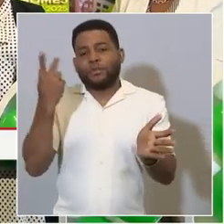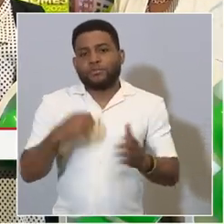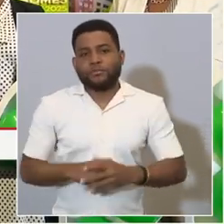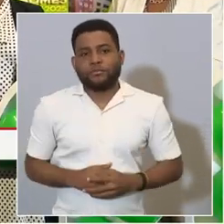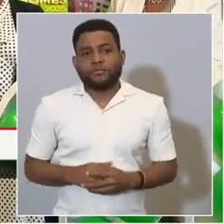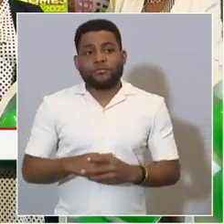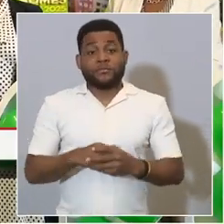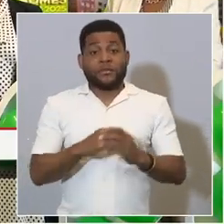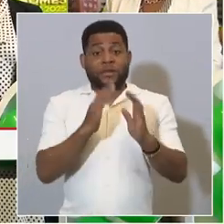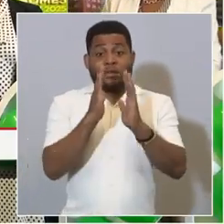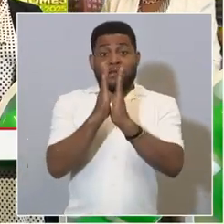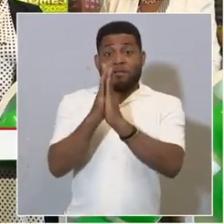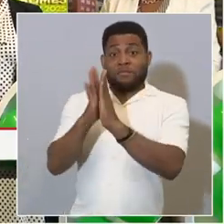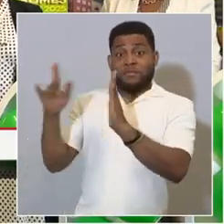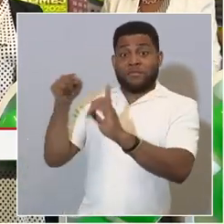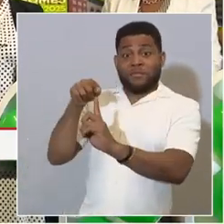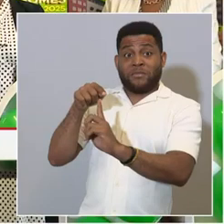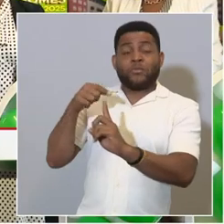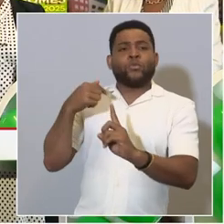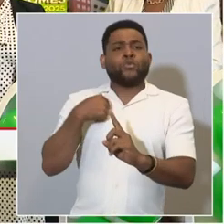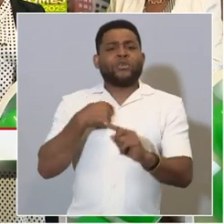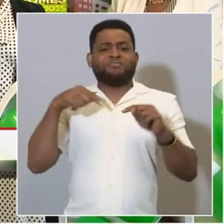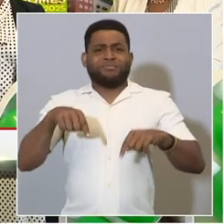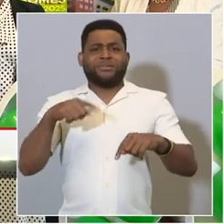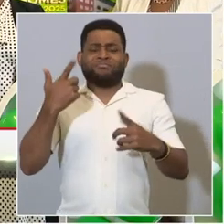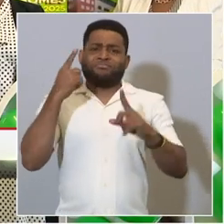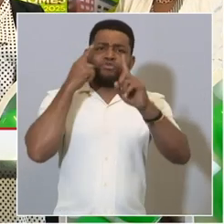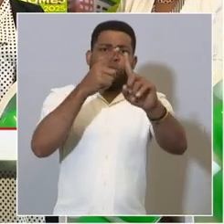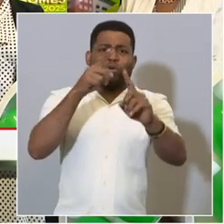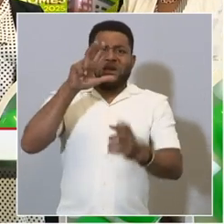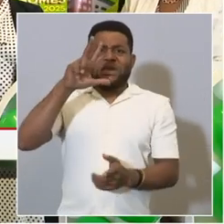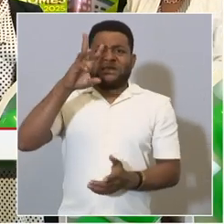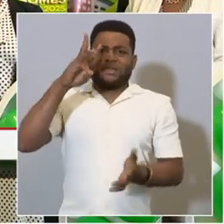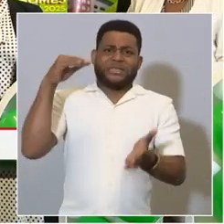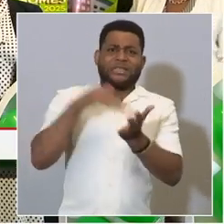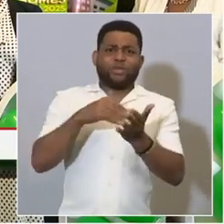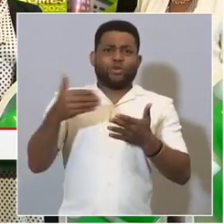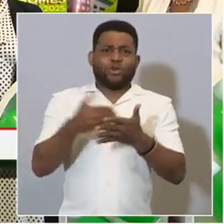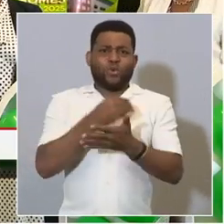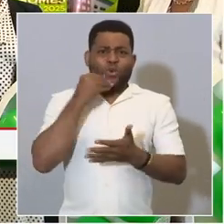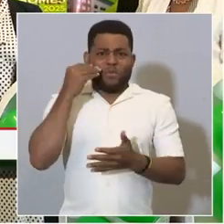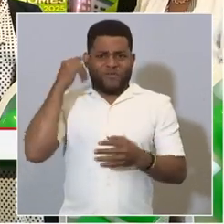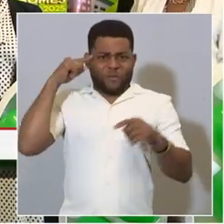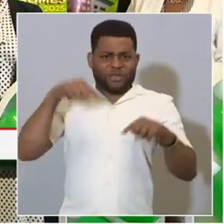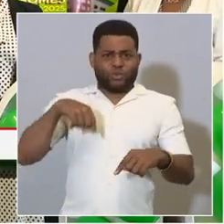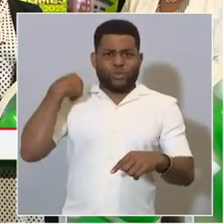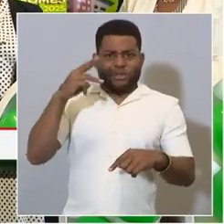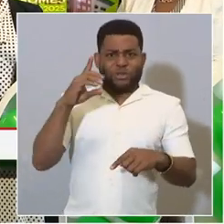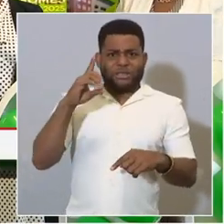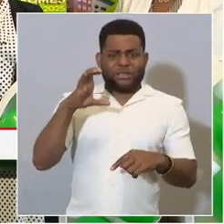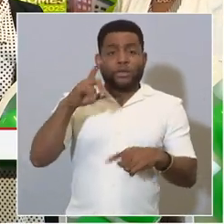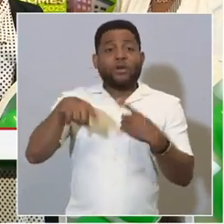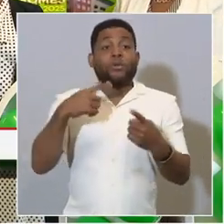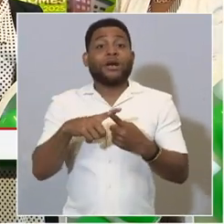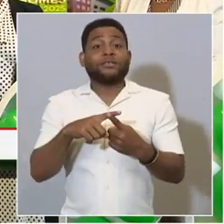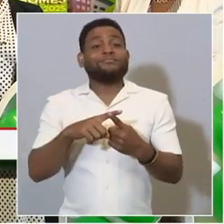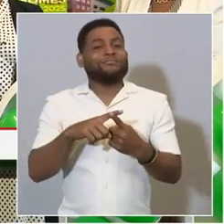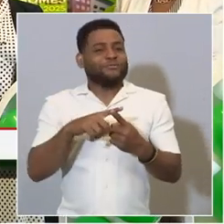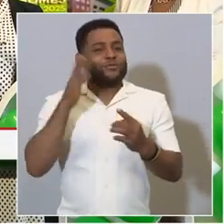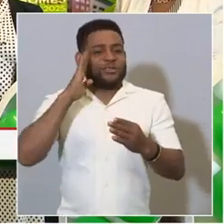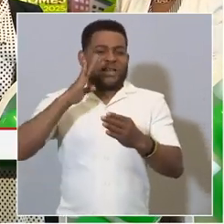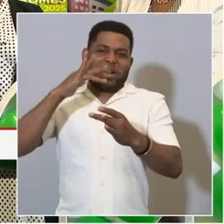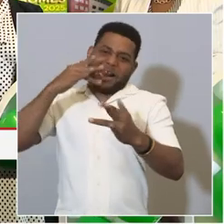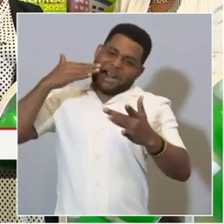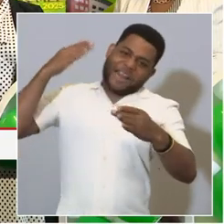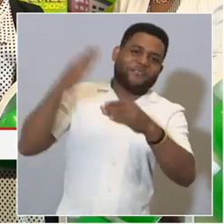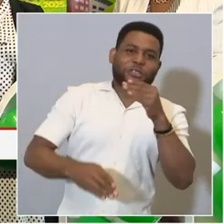of adding 36,000 new homes in Washington, D.C. by 2025. And I said then, I